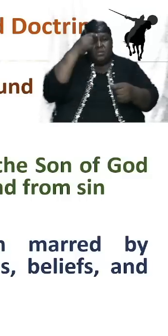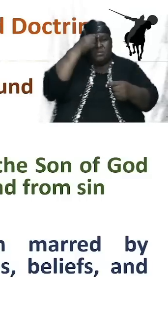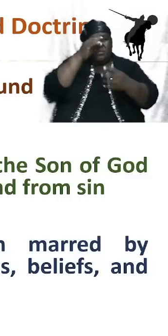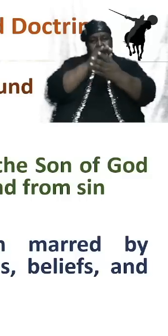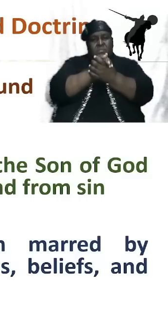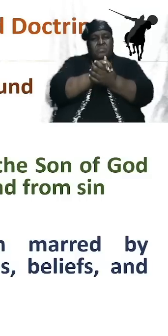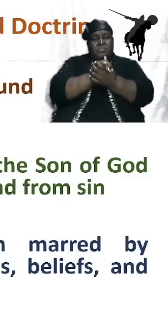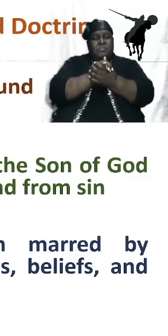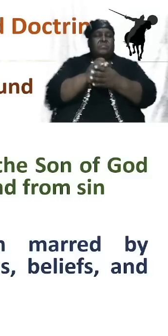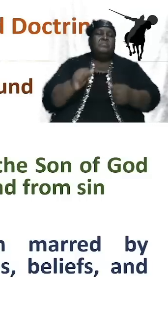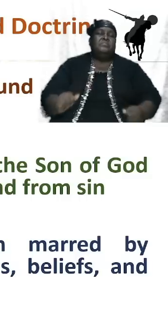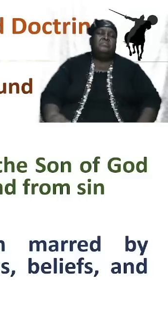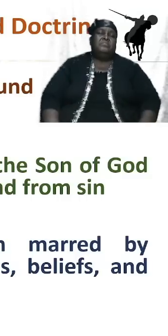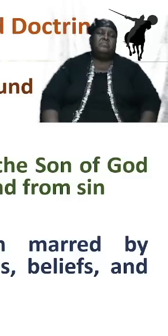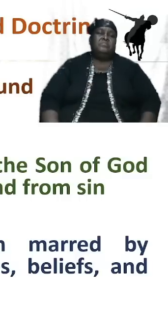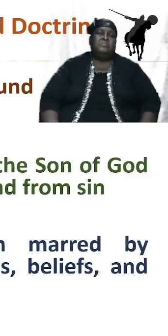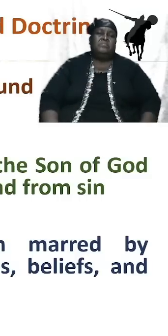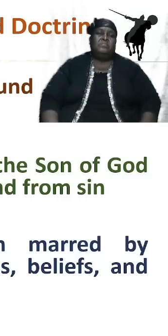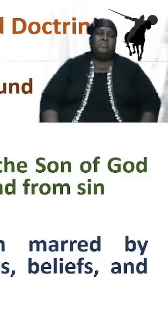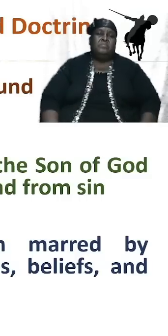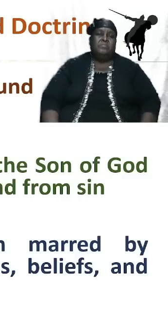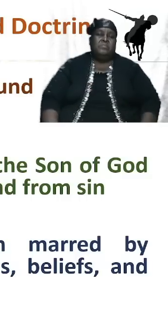watching